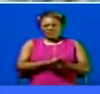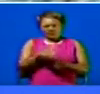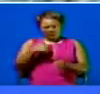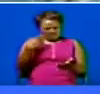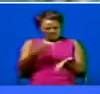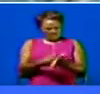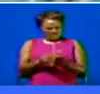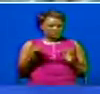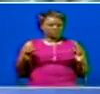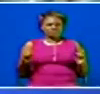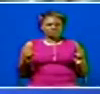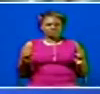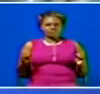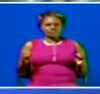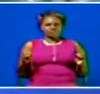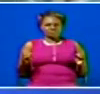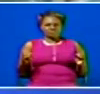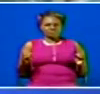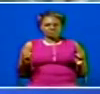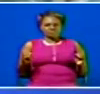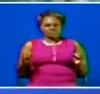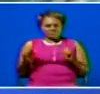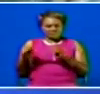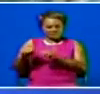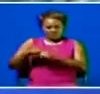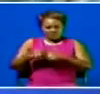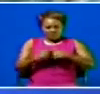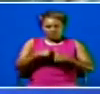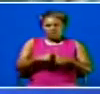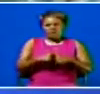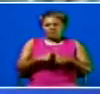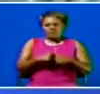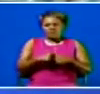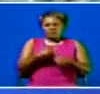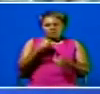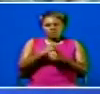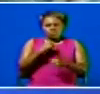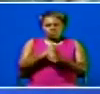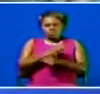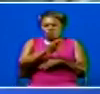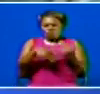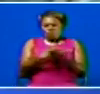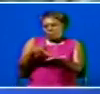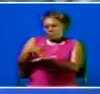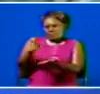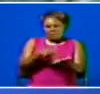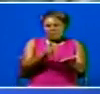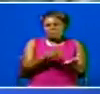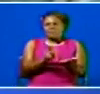money. They are struggling also, doing all those